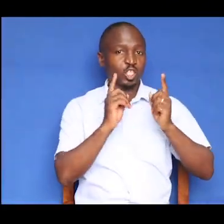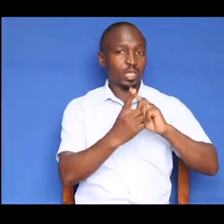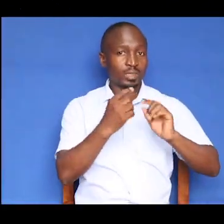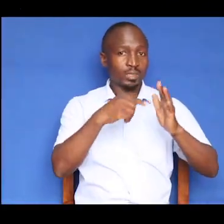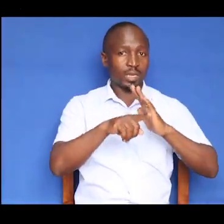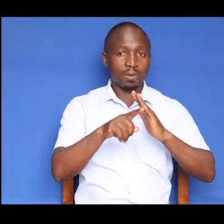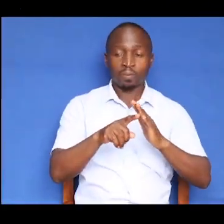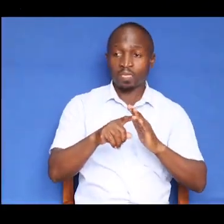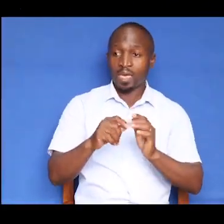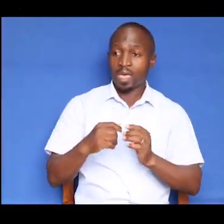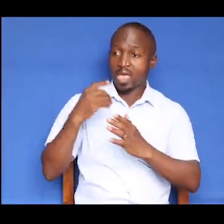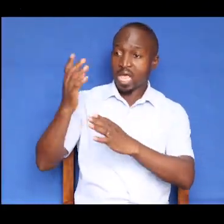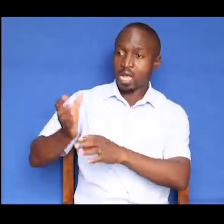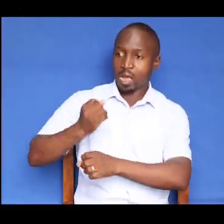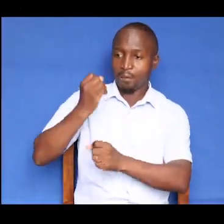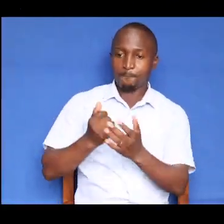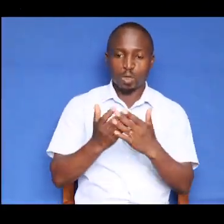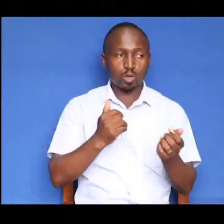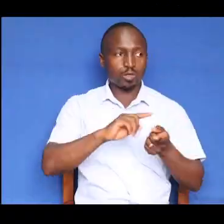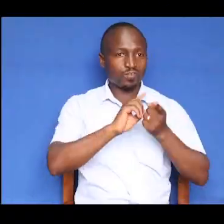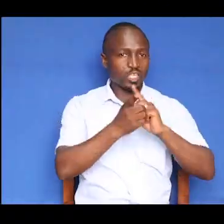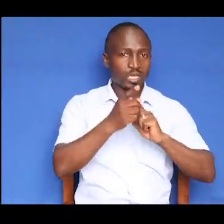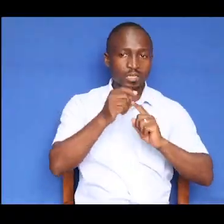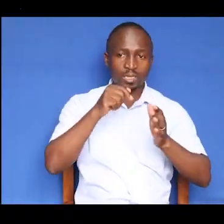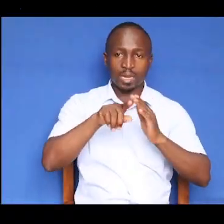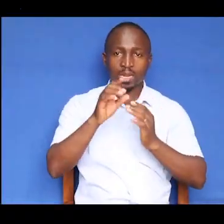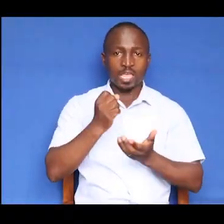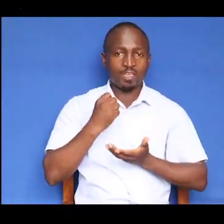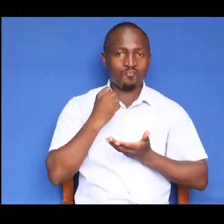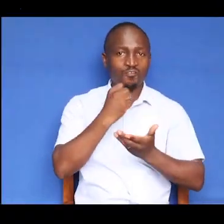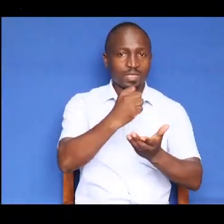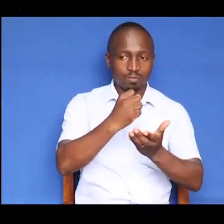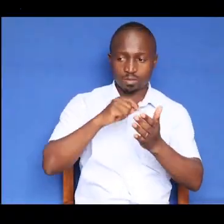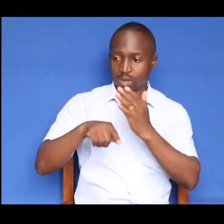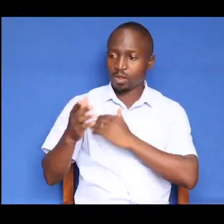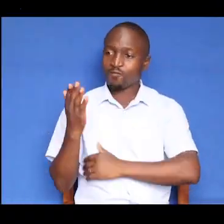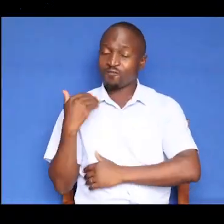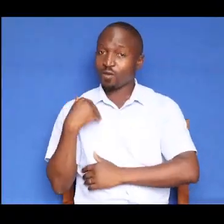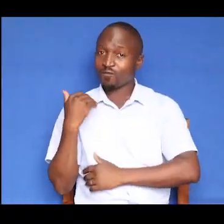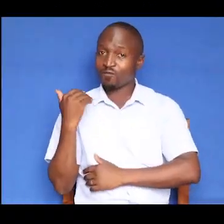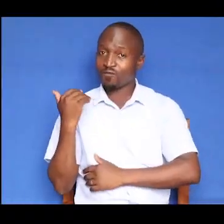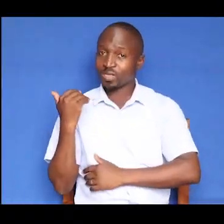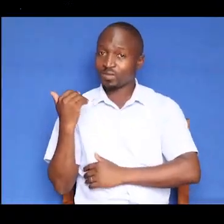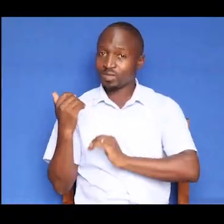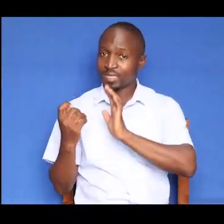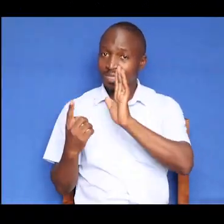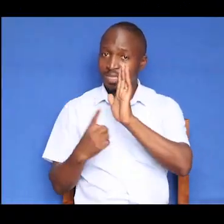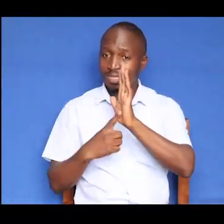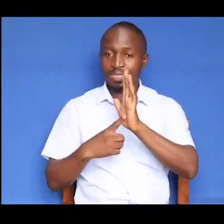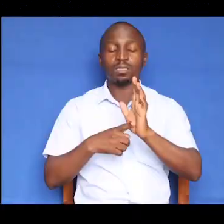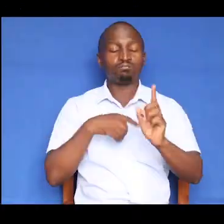in investment. According to the syllabus and level of Form 6, we deal with the investment